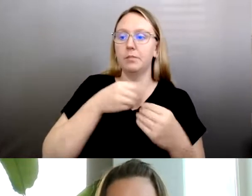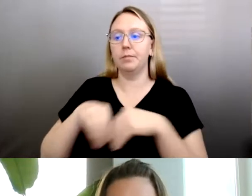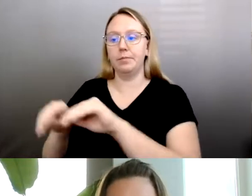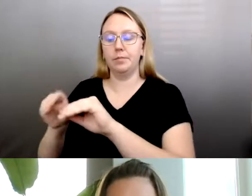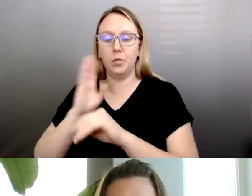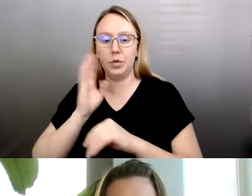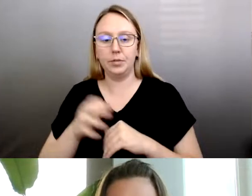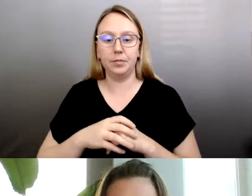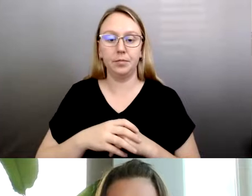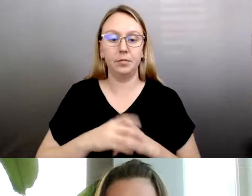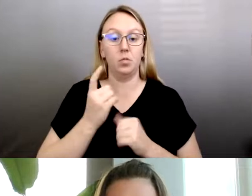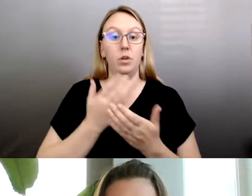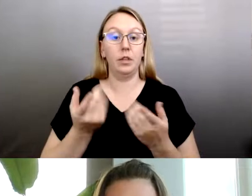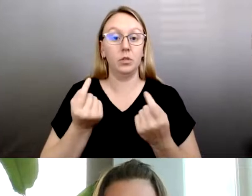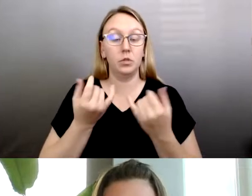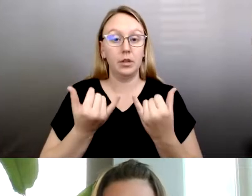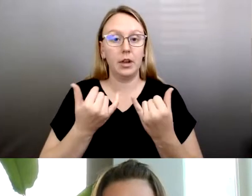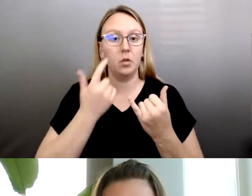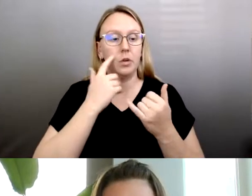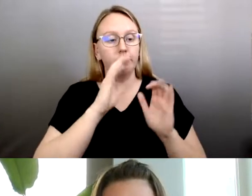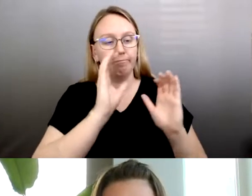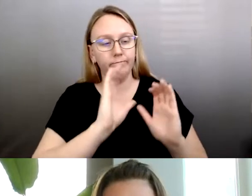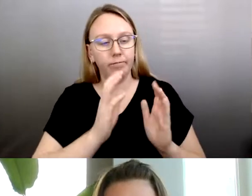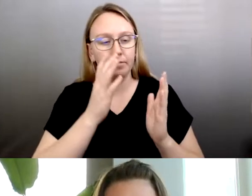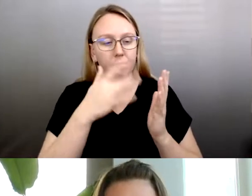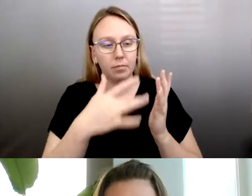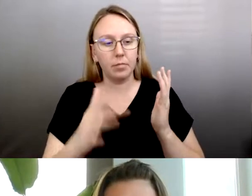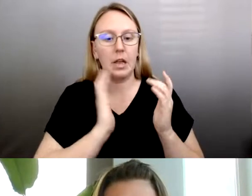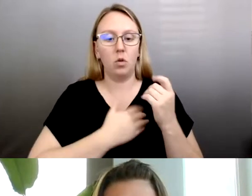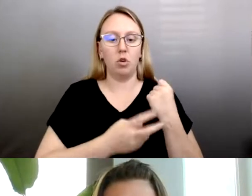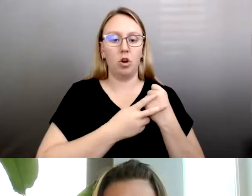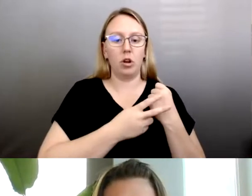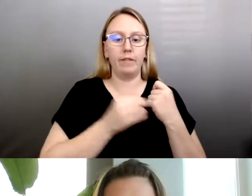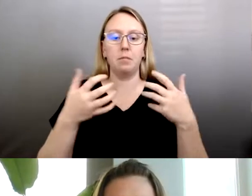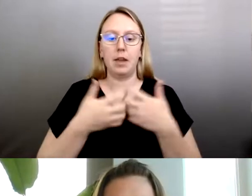one thing we're doing right now is going through our archive and matching objects